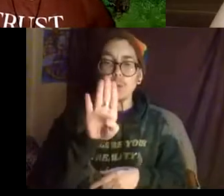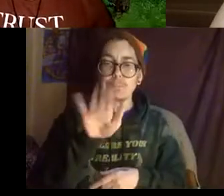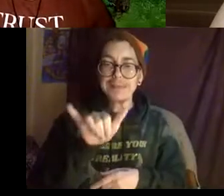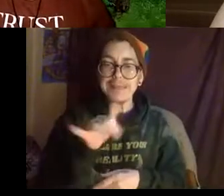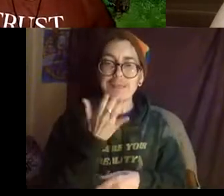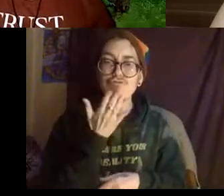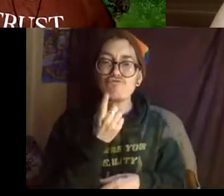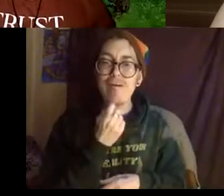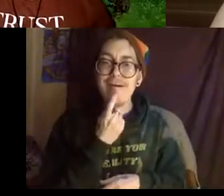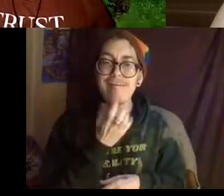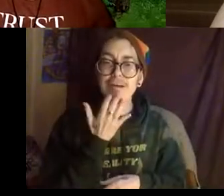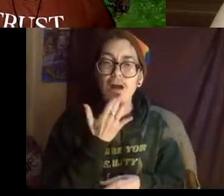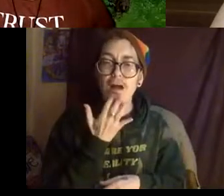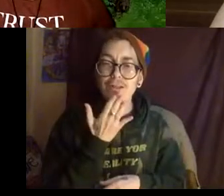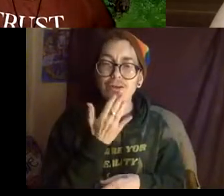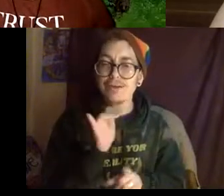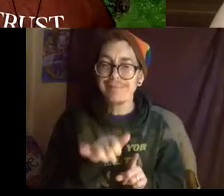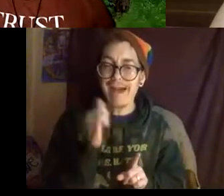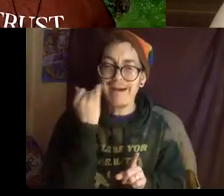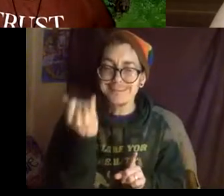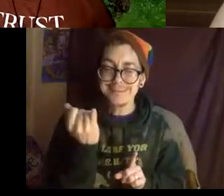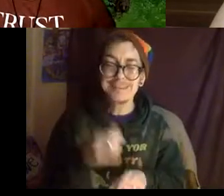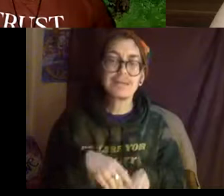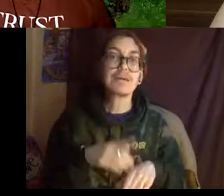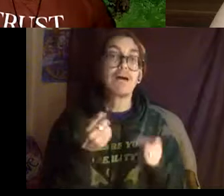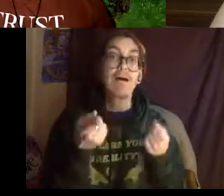red, like a ruby color.